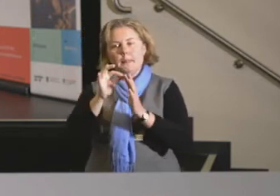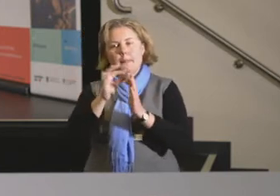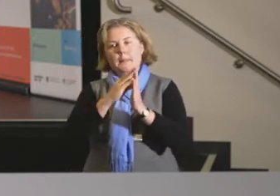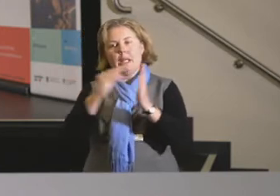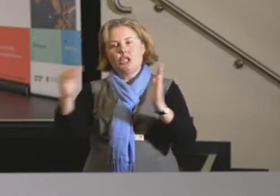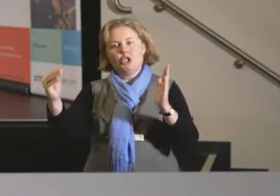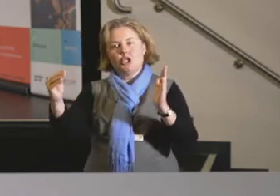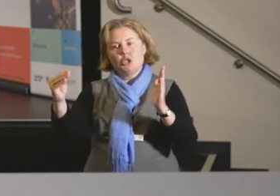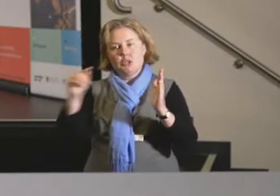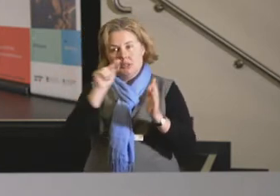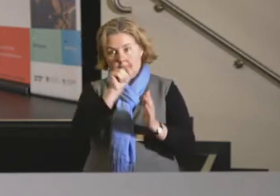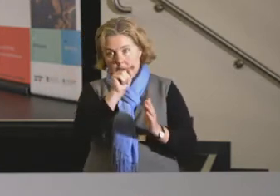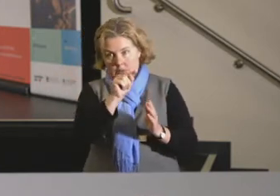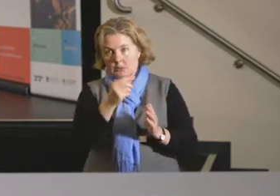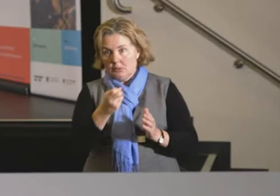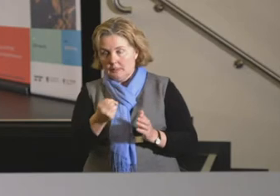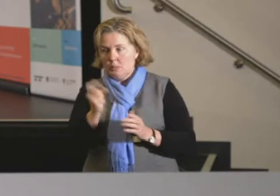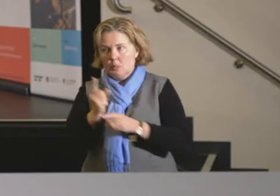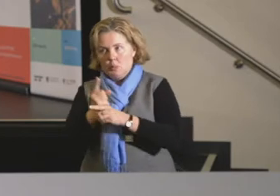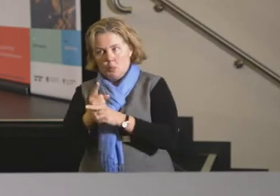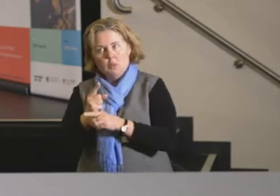context of this climate